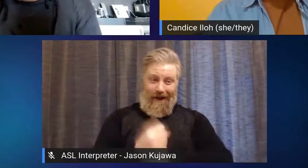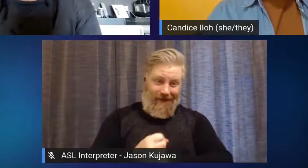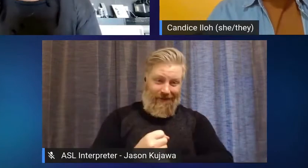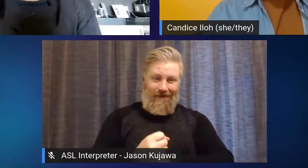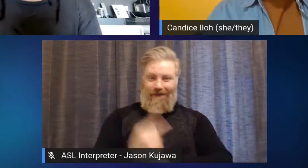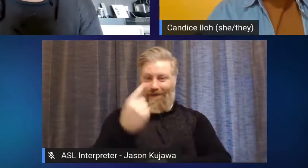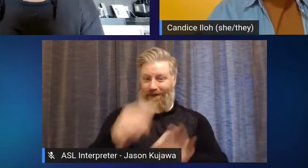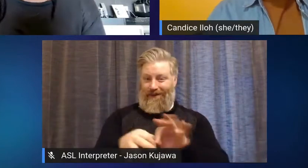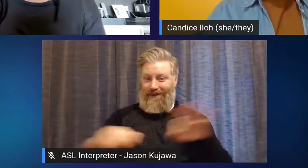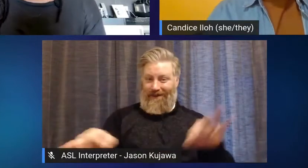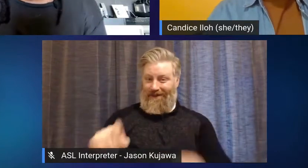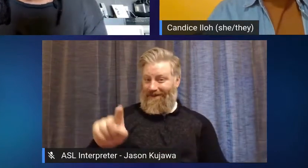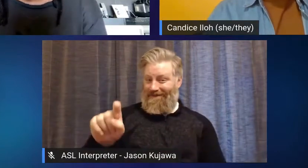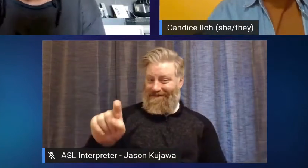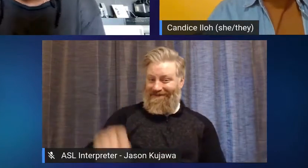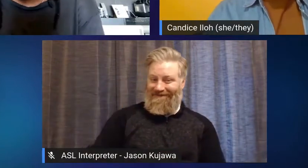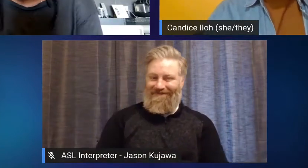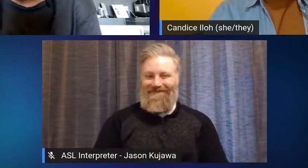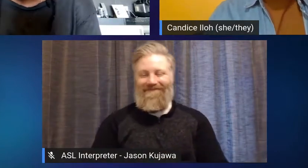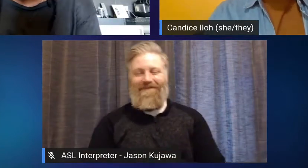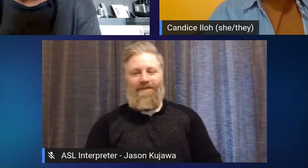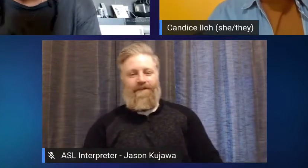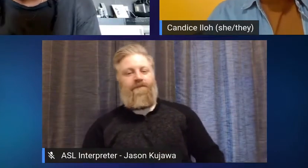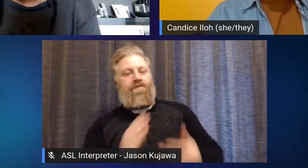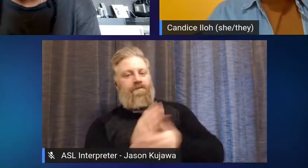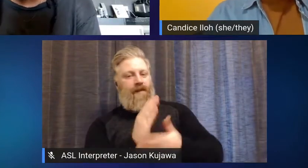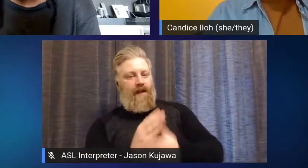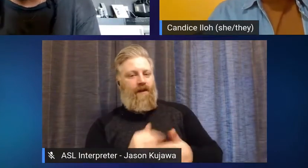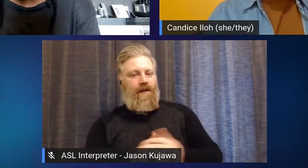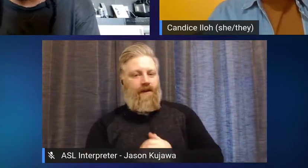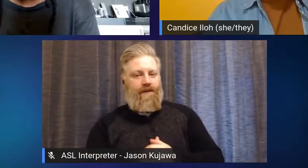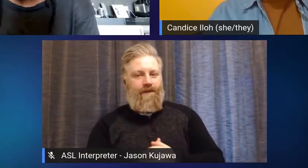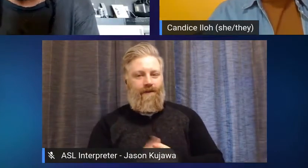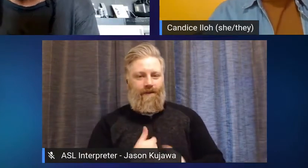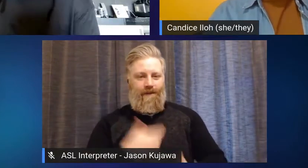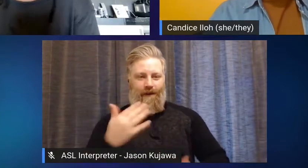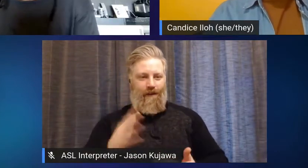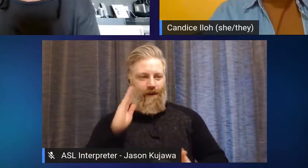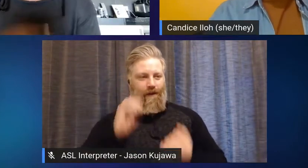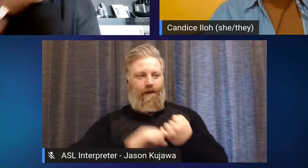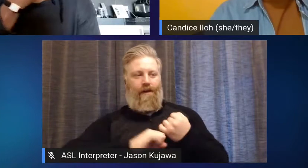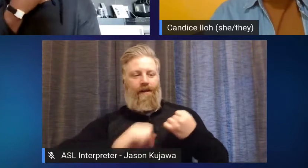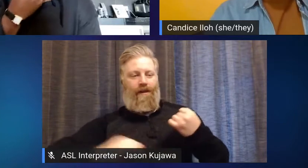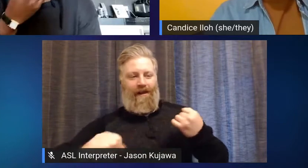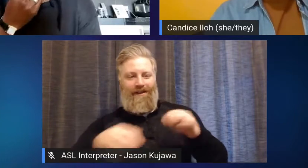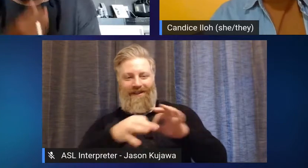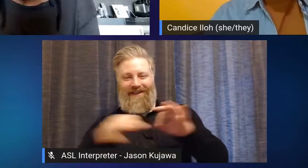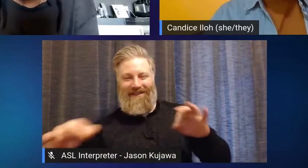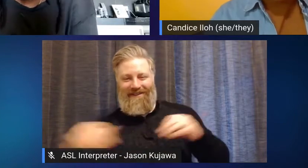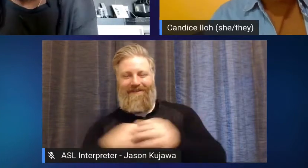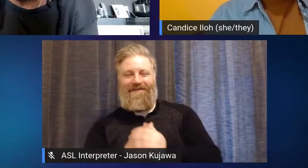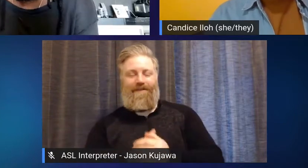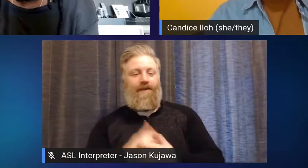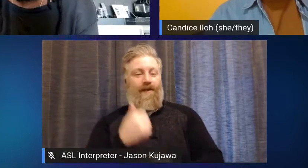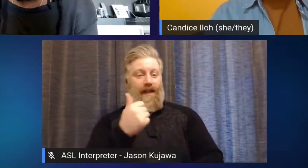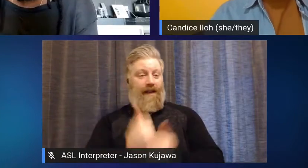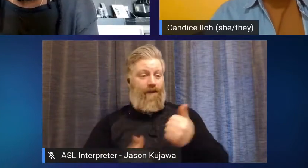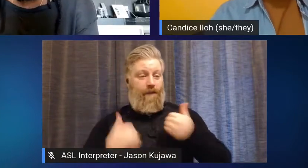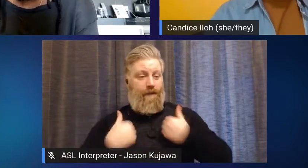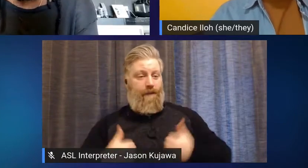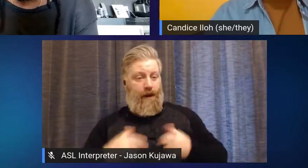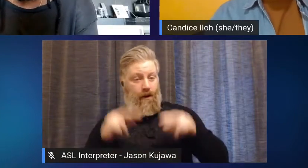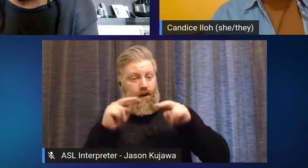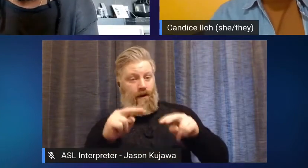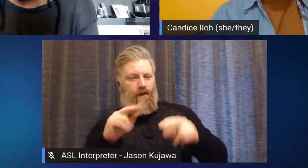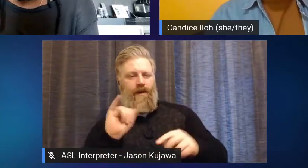it in one sentence? All right. So this is a run-on probably. So Everybody Looking is